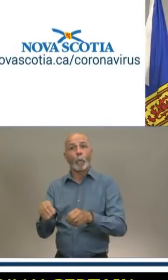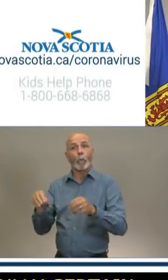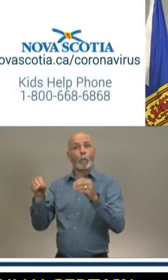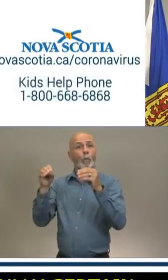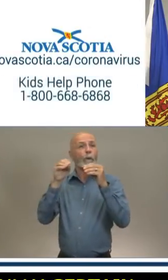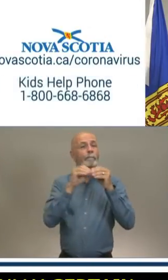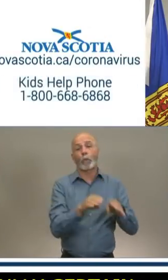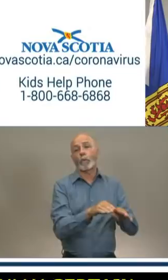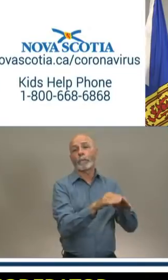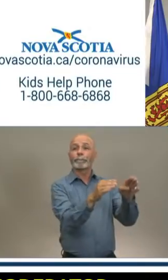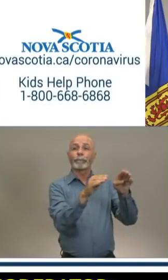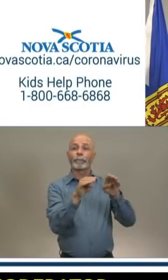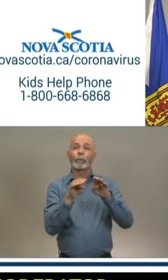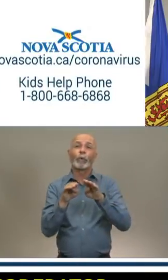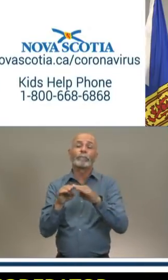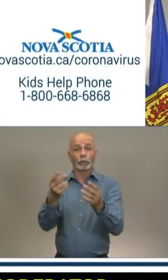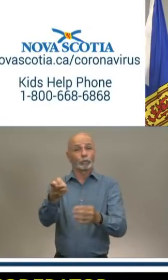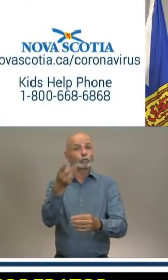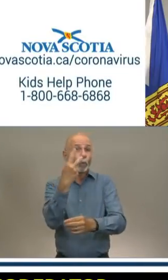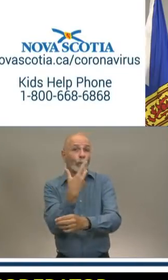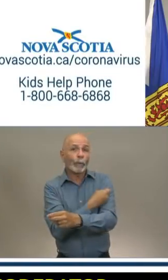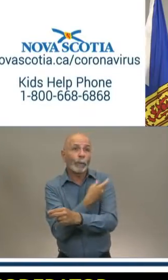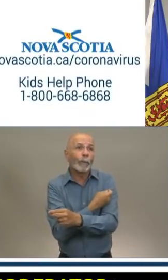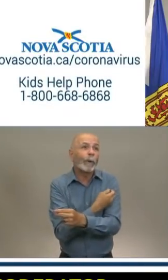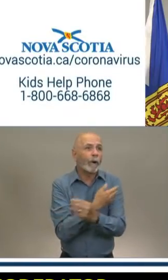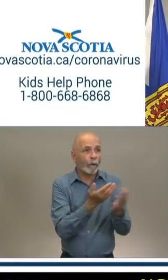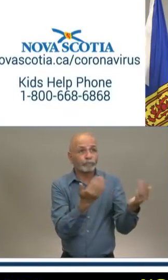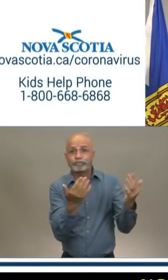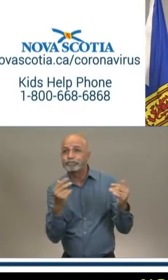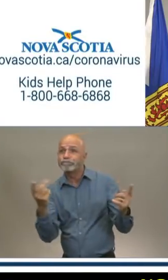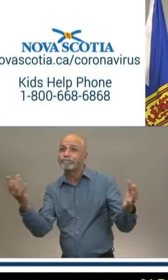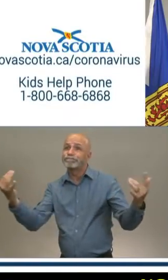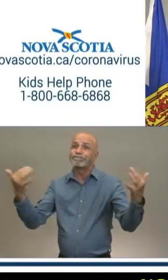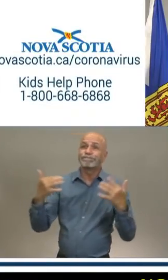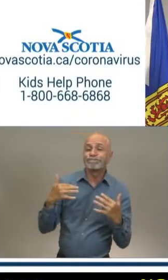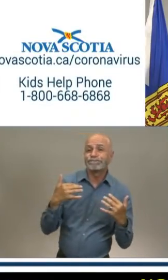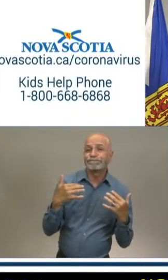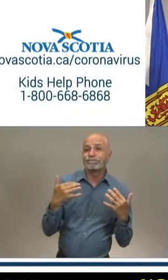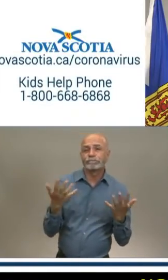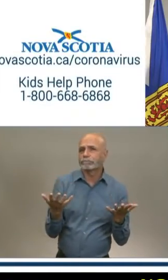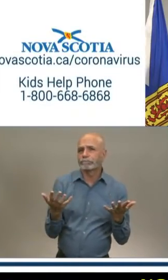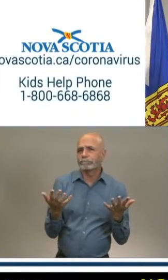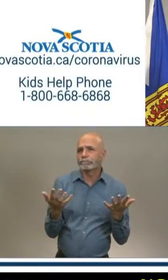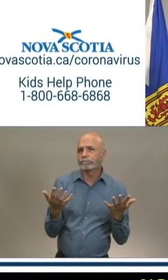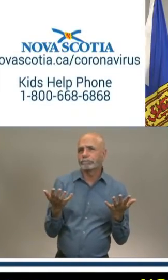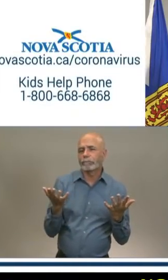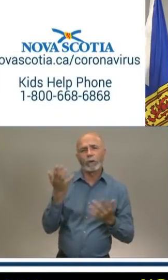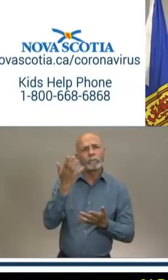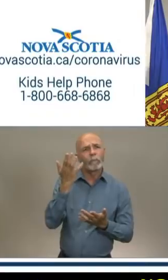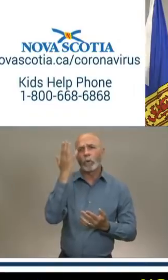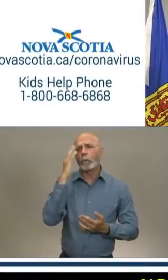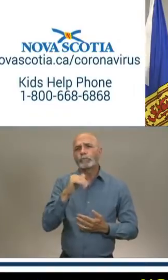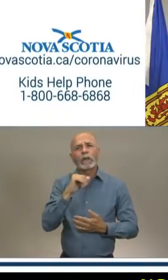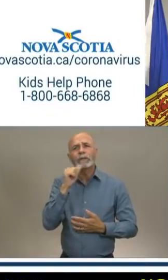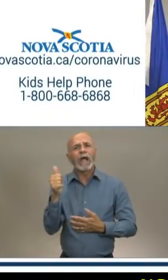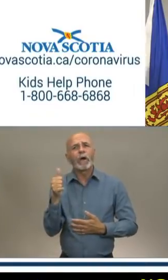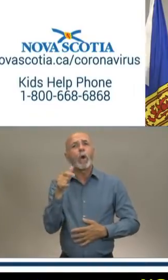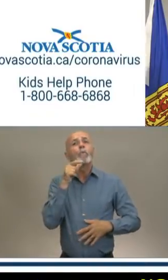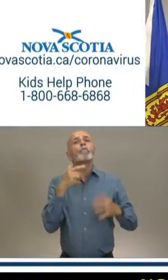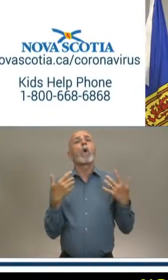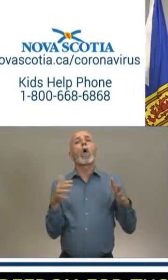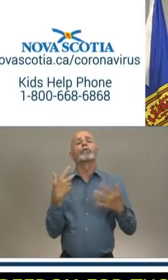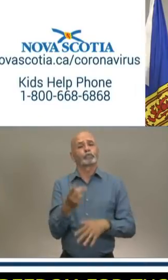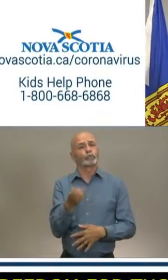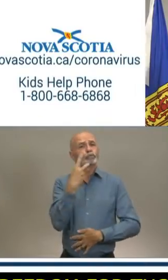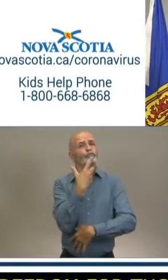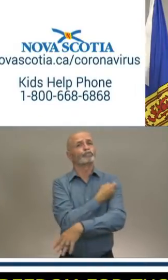fully vaccinated, I'm just wondering why not open up second doses, to anyone who's had